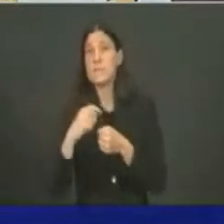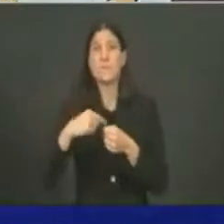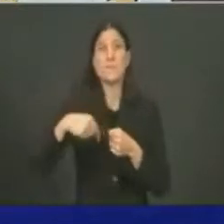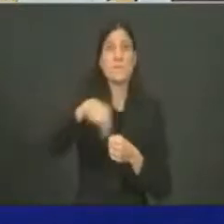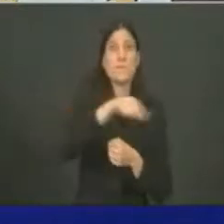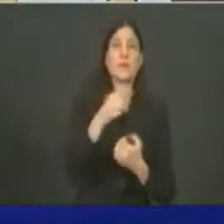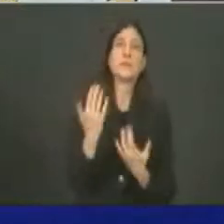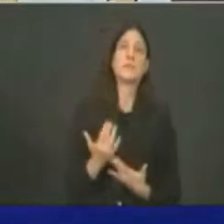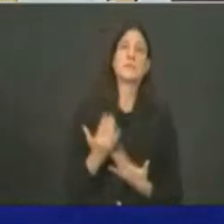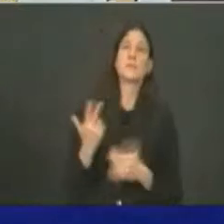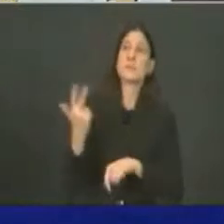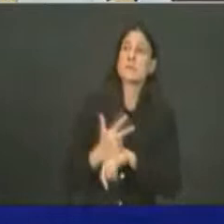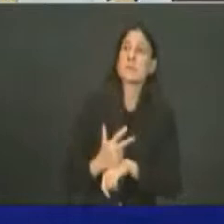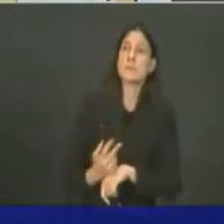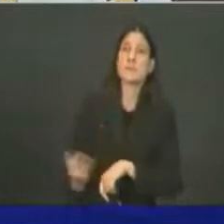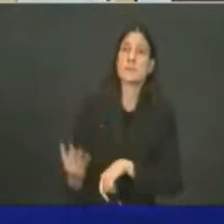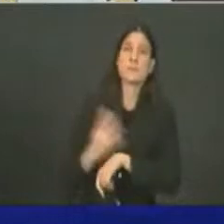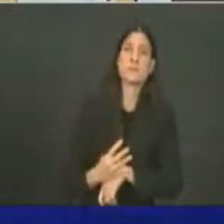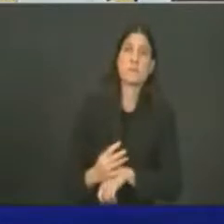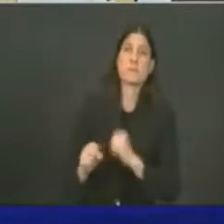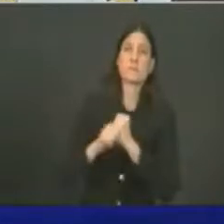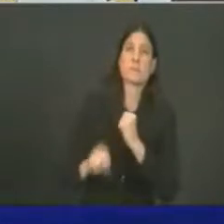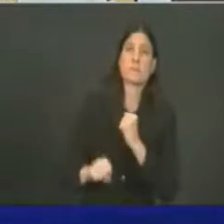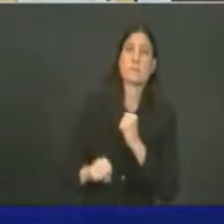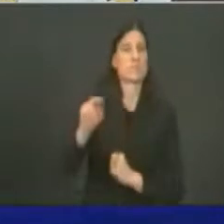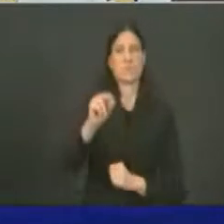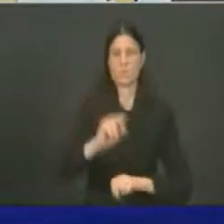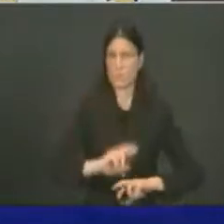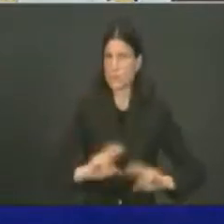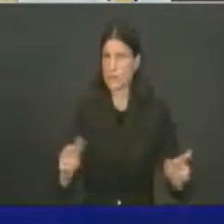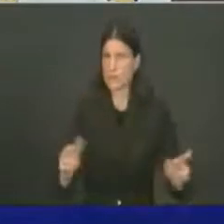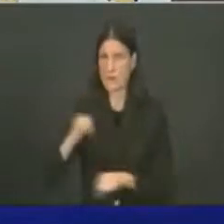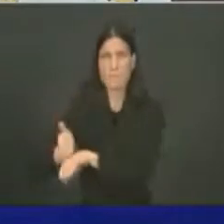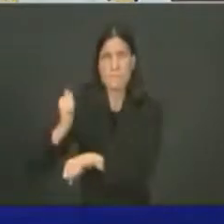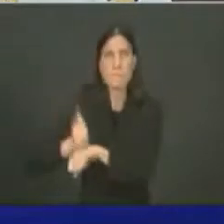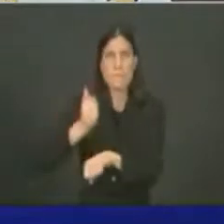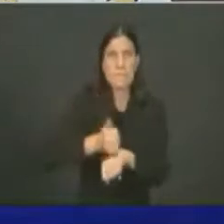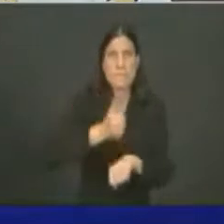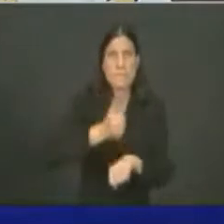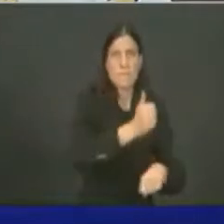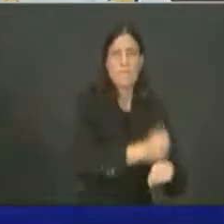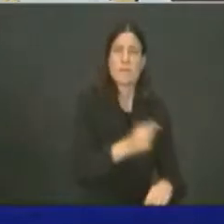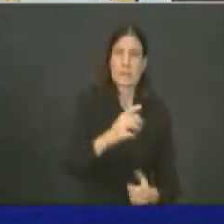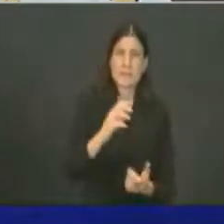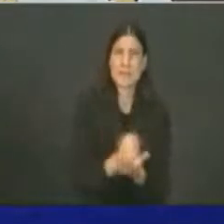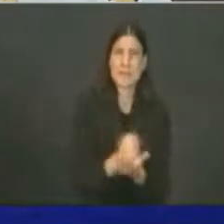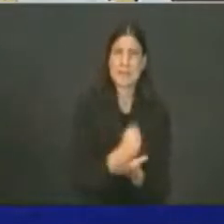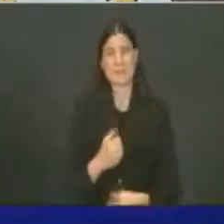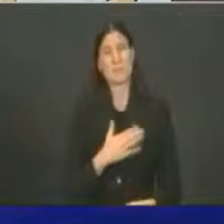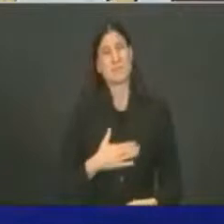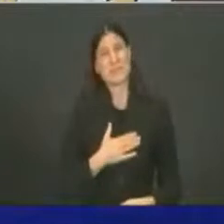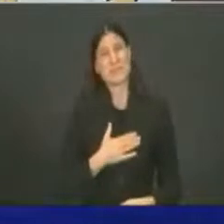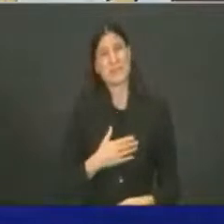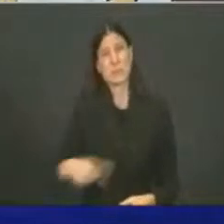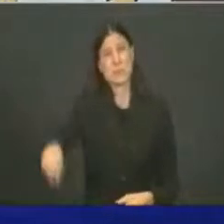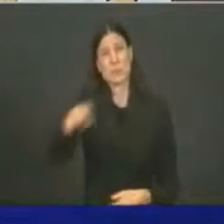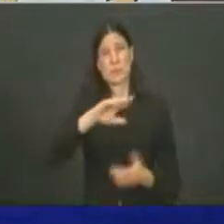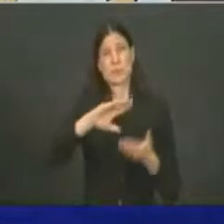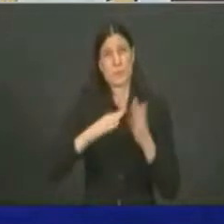It's free. Please take advantage of this. Going through portal.ri.gov